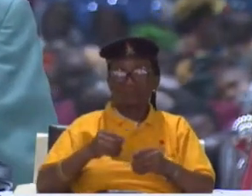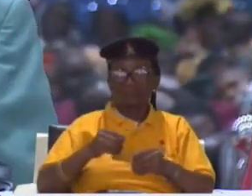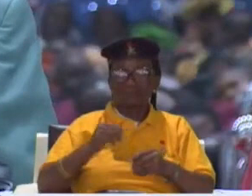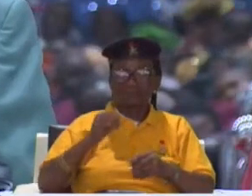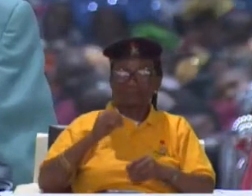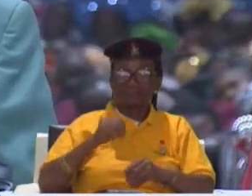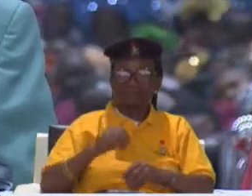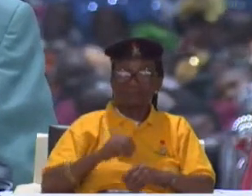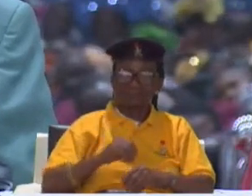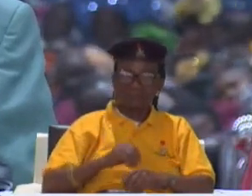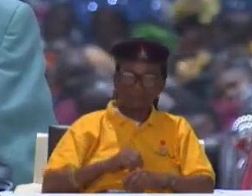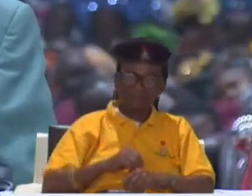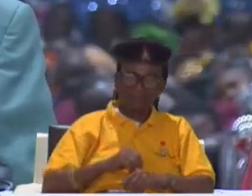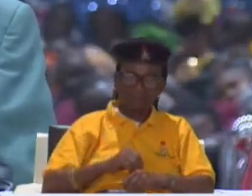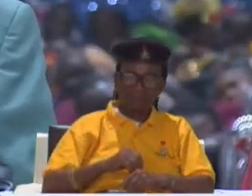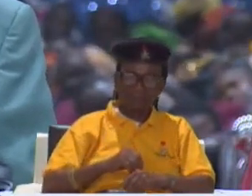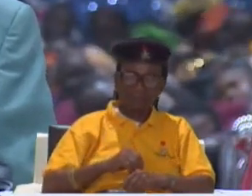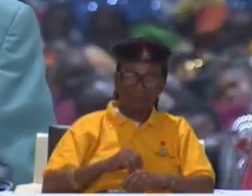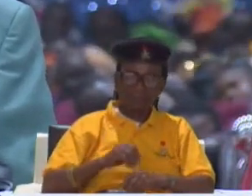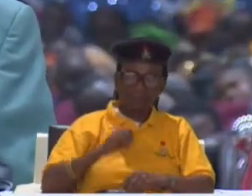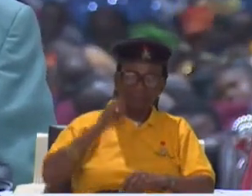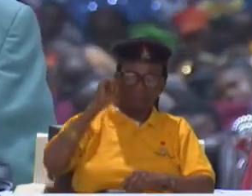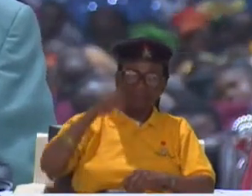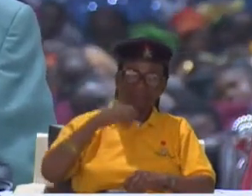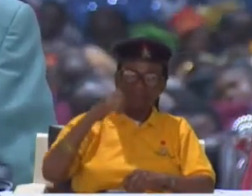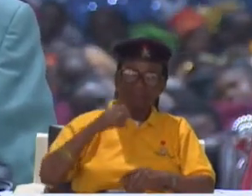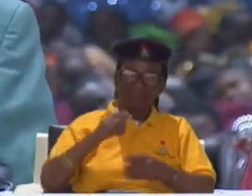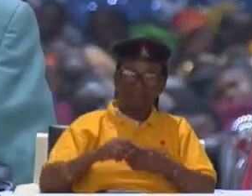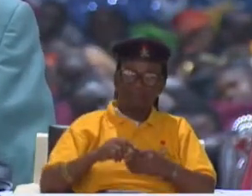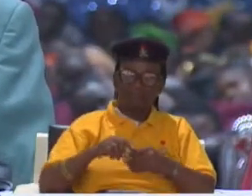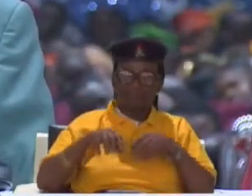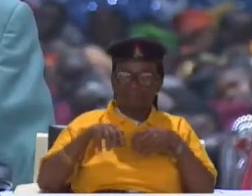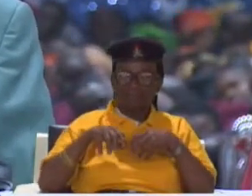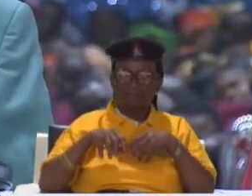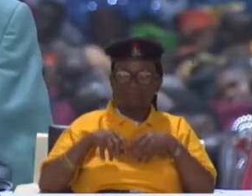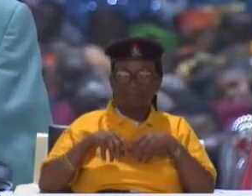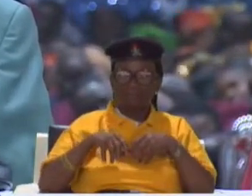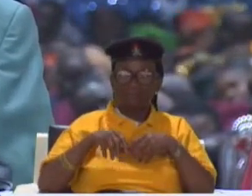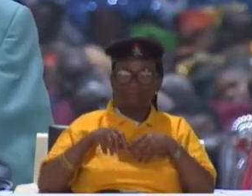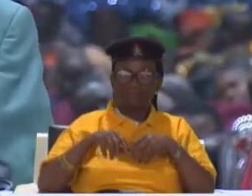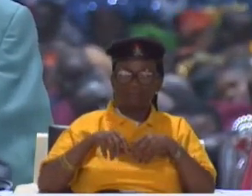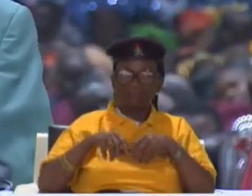speaking to stagnation. Stagnation is